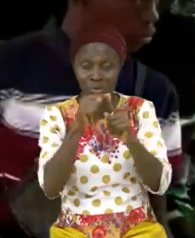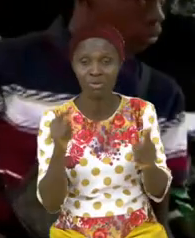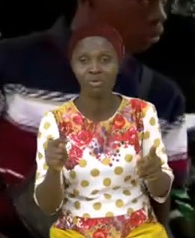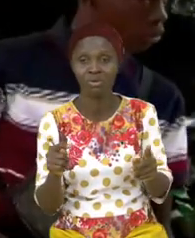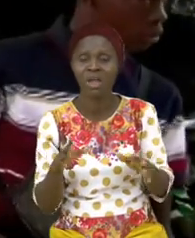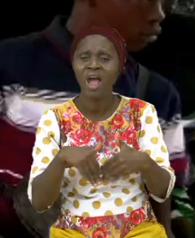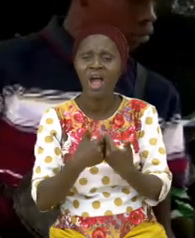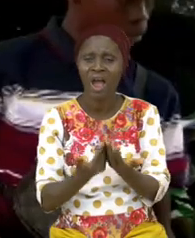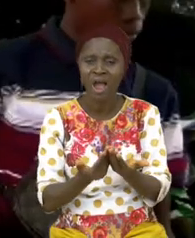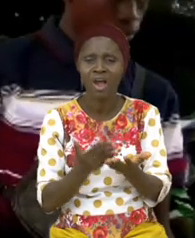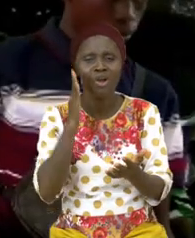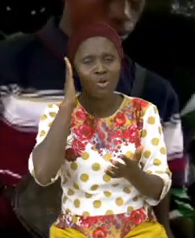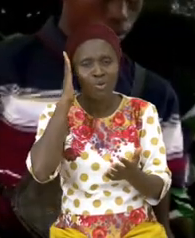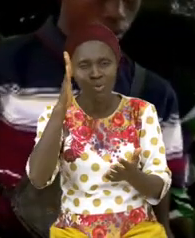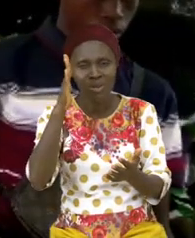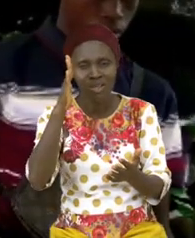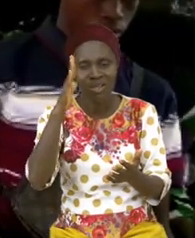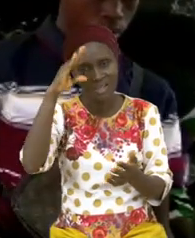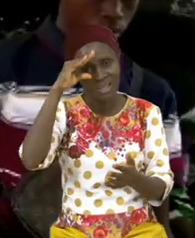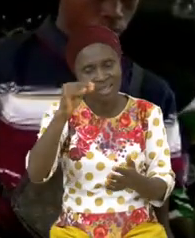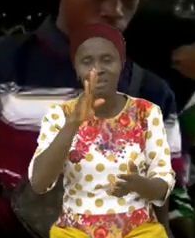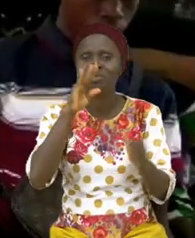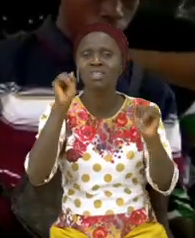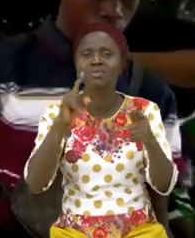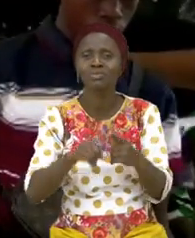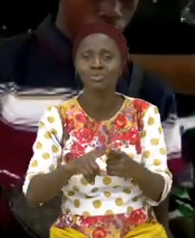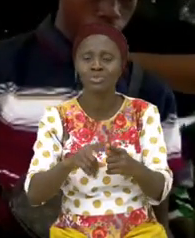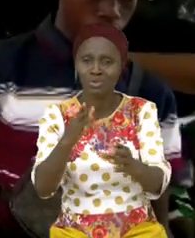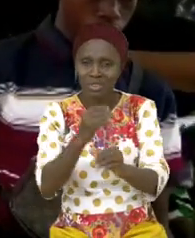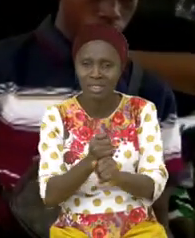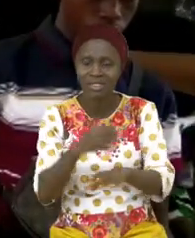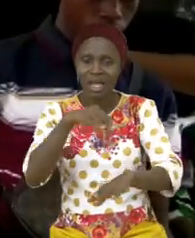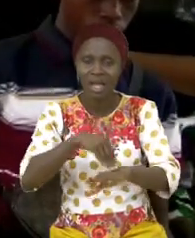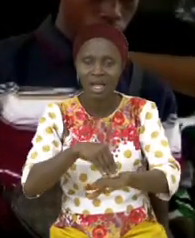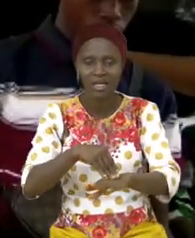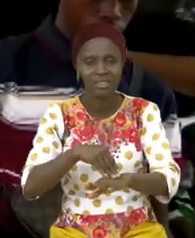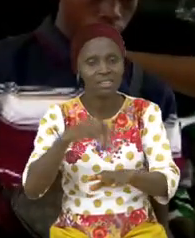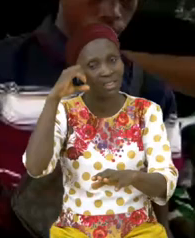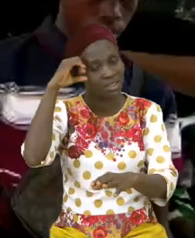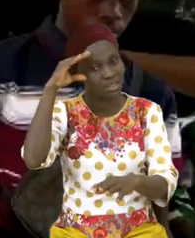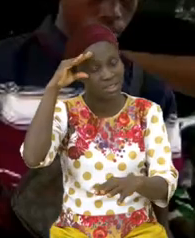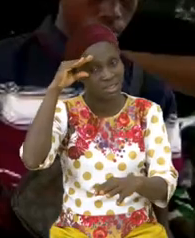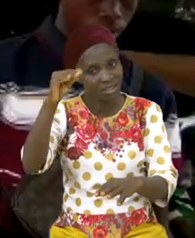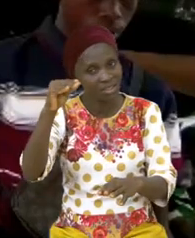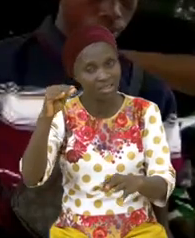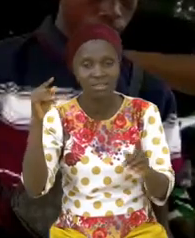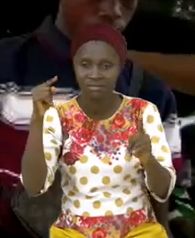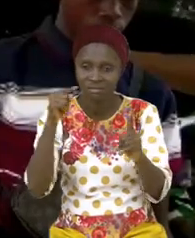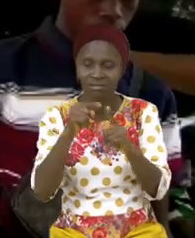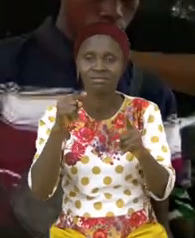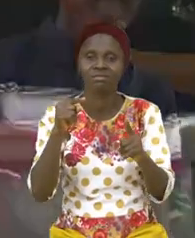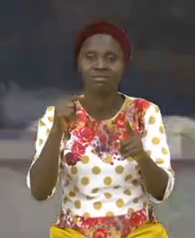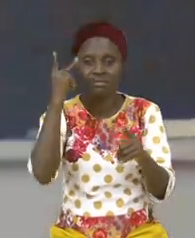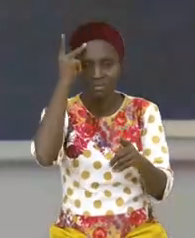how will he be able to get at his target? Somebody said, if